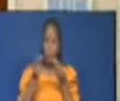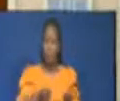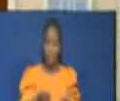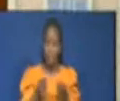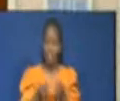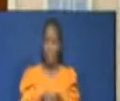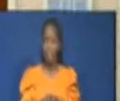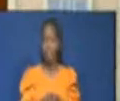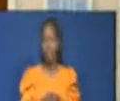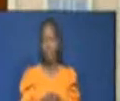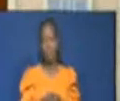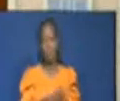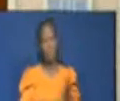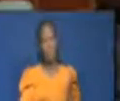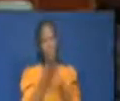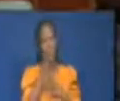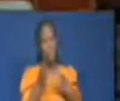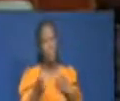create wealth.